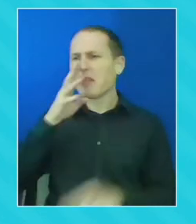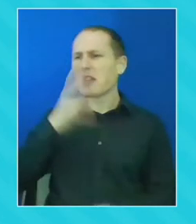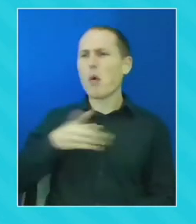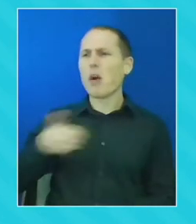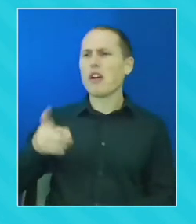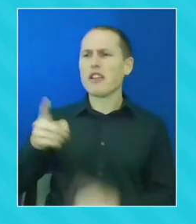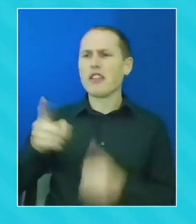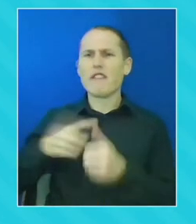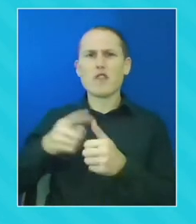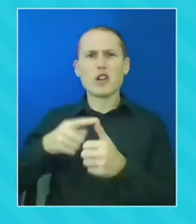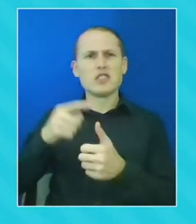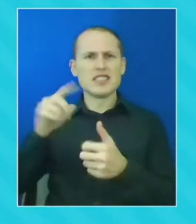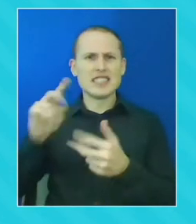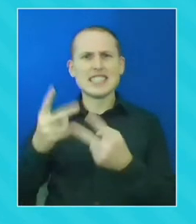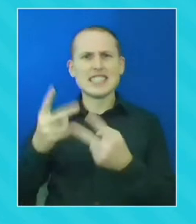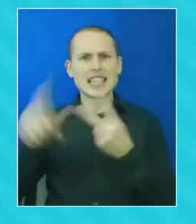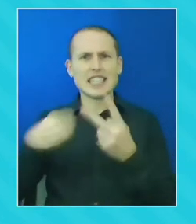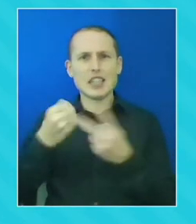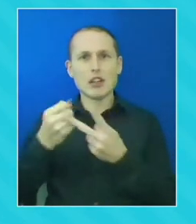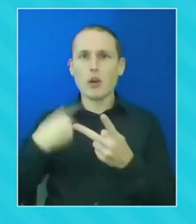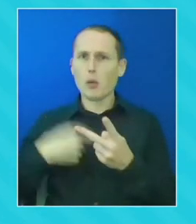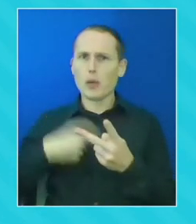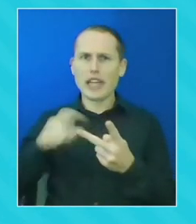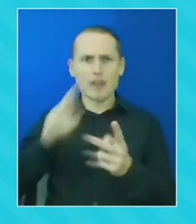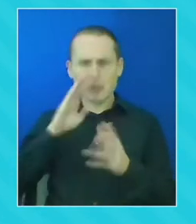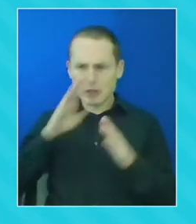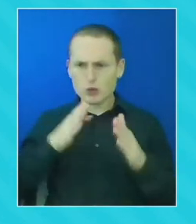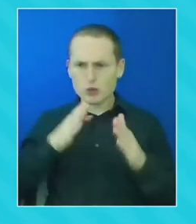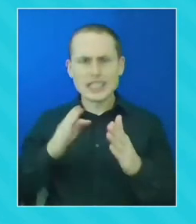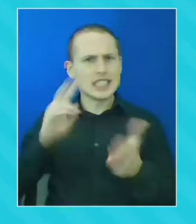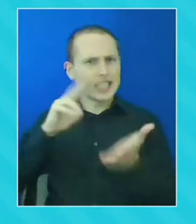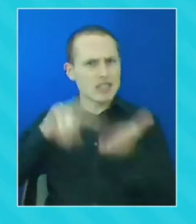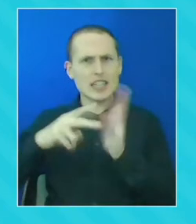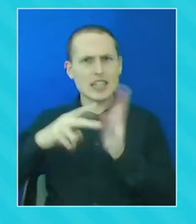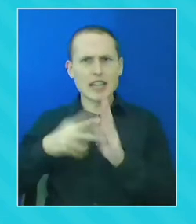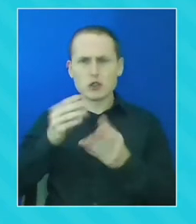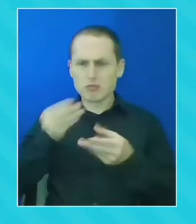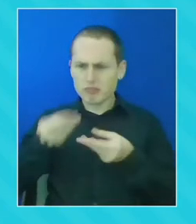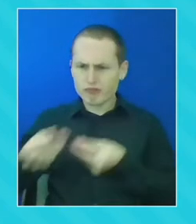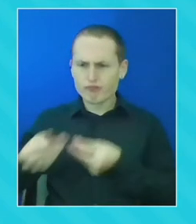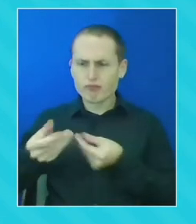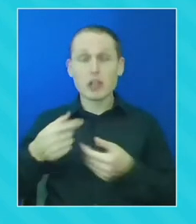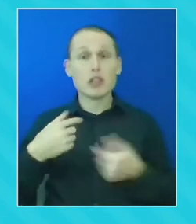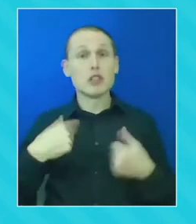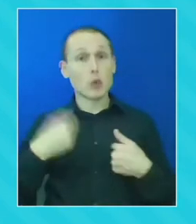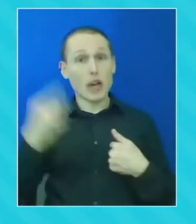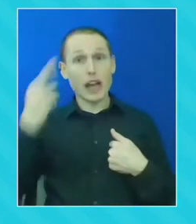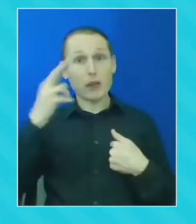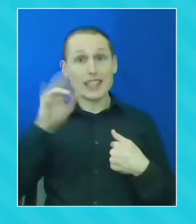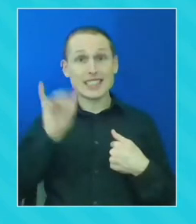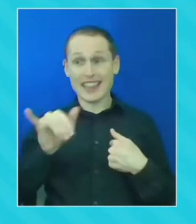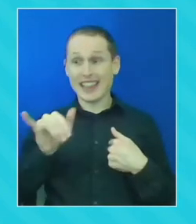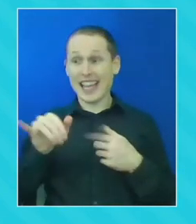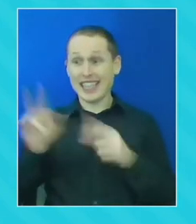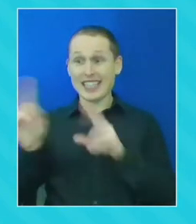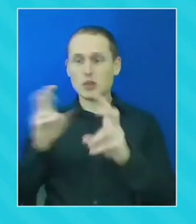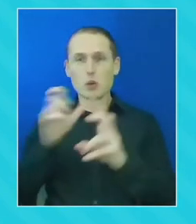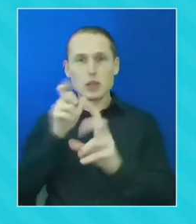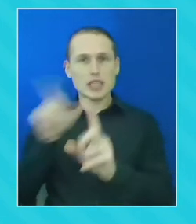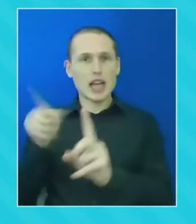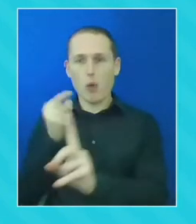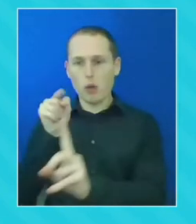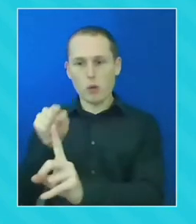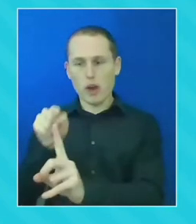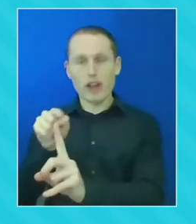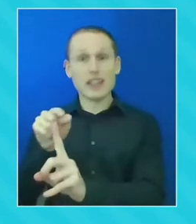strategic and intentional. I began to realize that this was a systemic issue. We needed to do better, and I promised myself that I wanted to